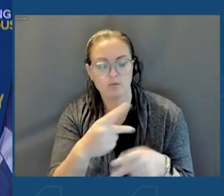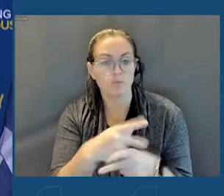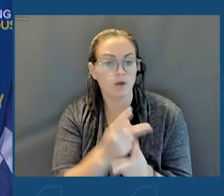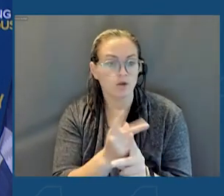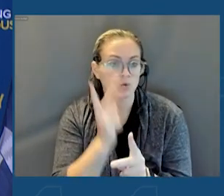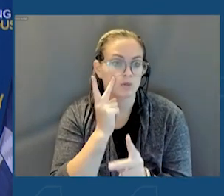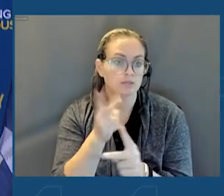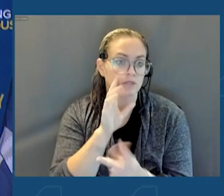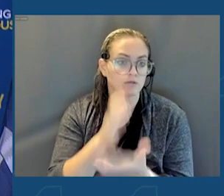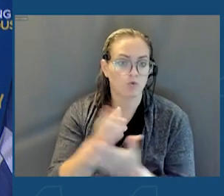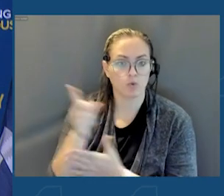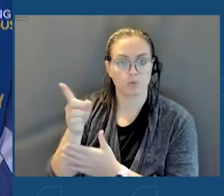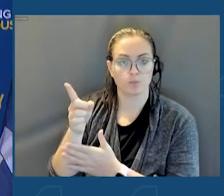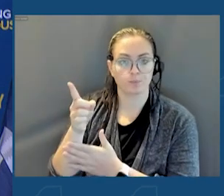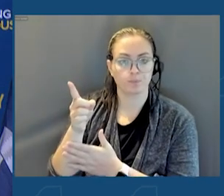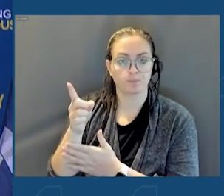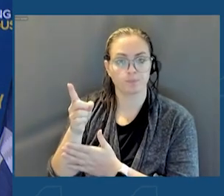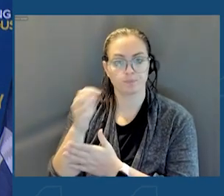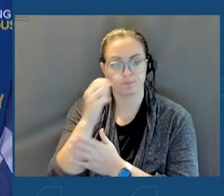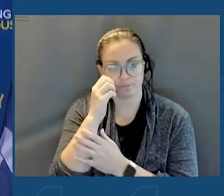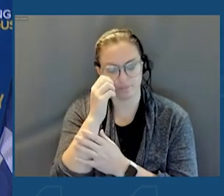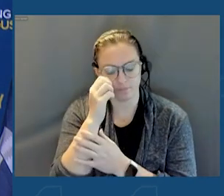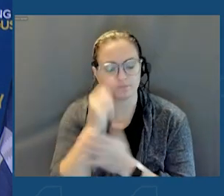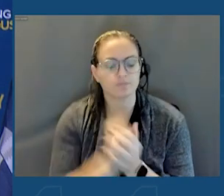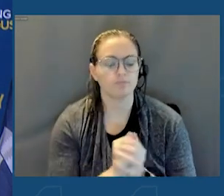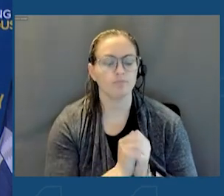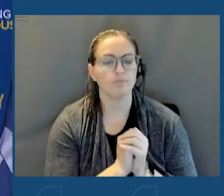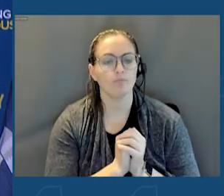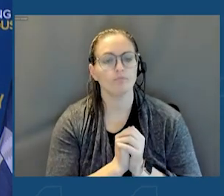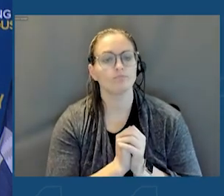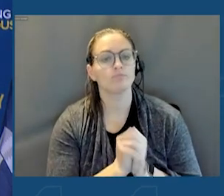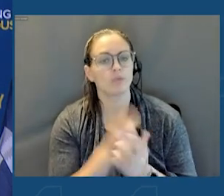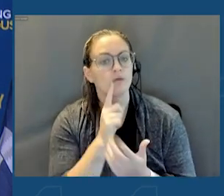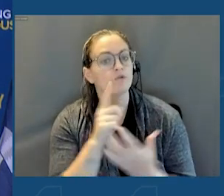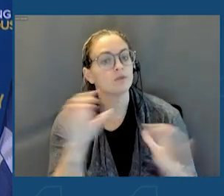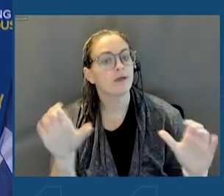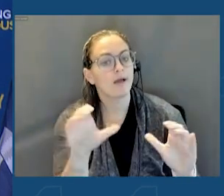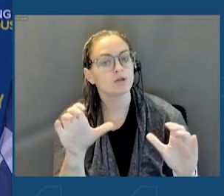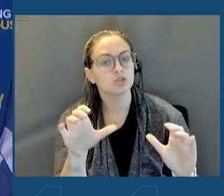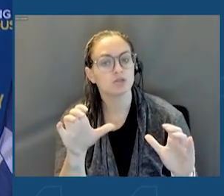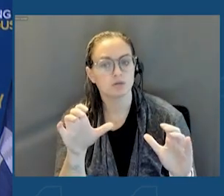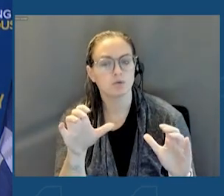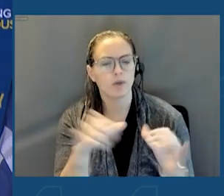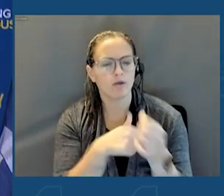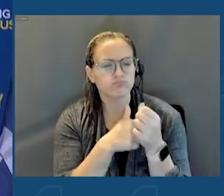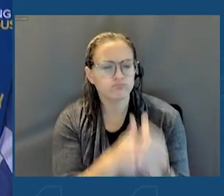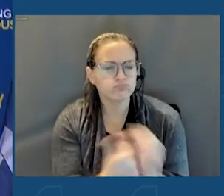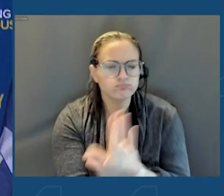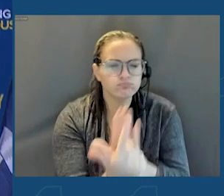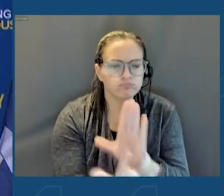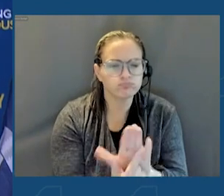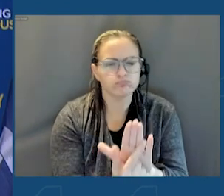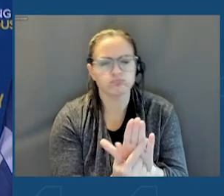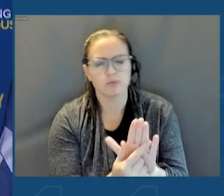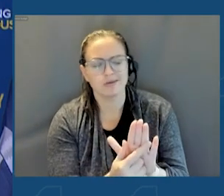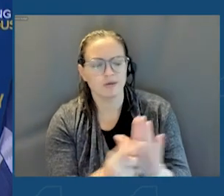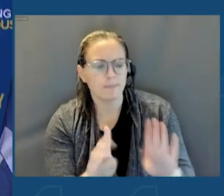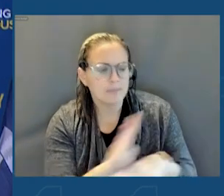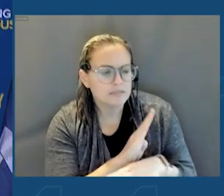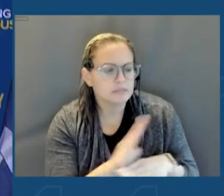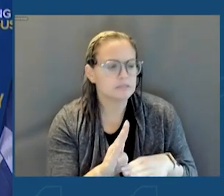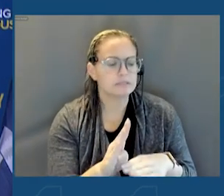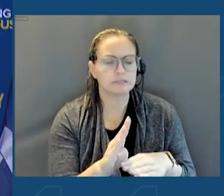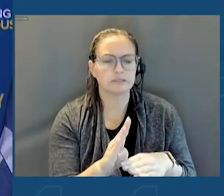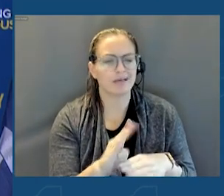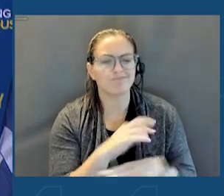photo over here. By taking that decisive action, we're cracking down on unlawful businesses that jeopardize the integrity